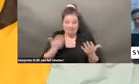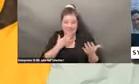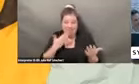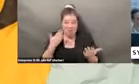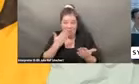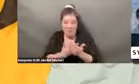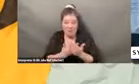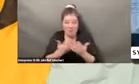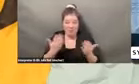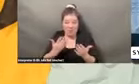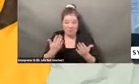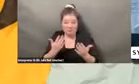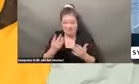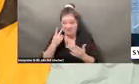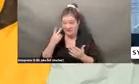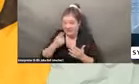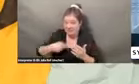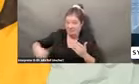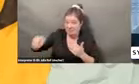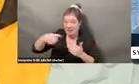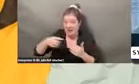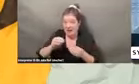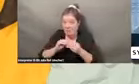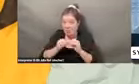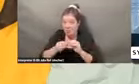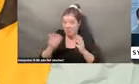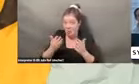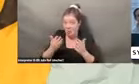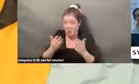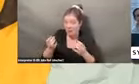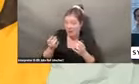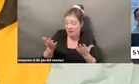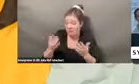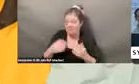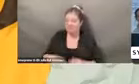That's a very good question, and as the others.